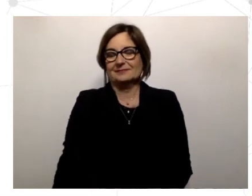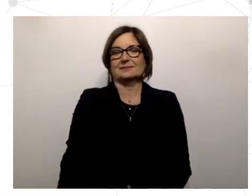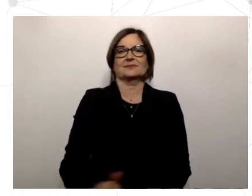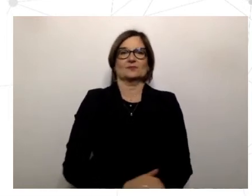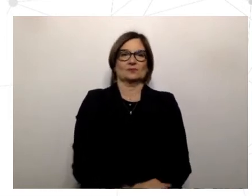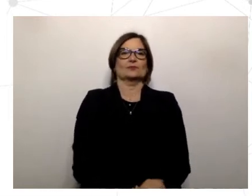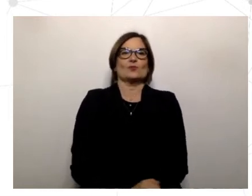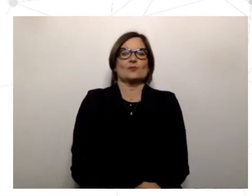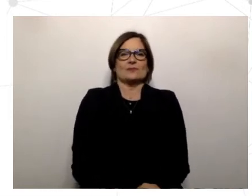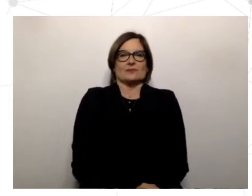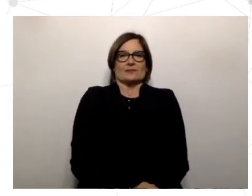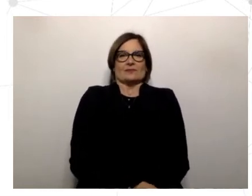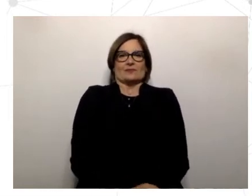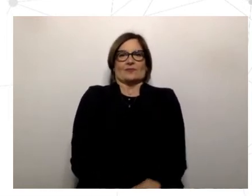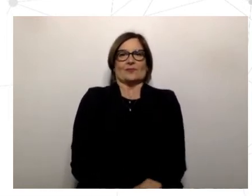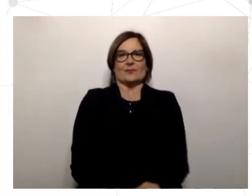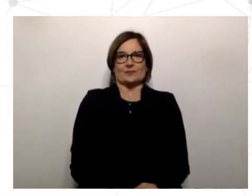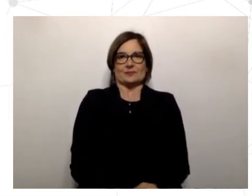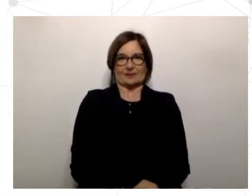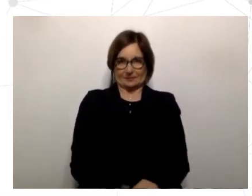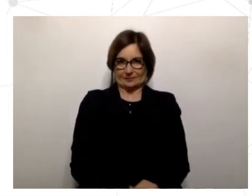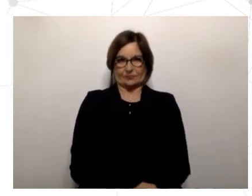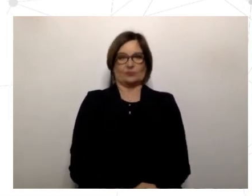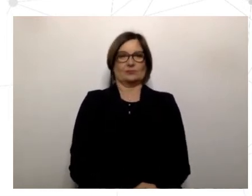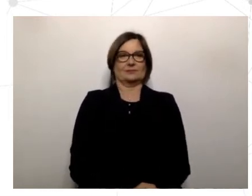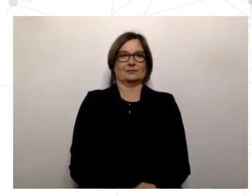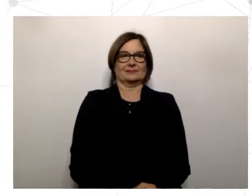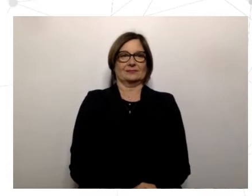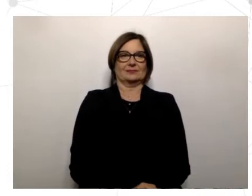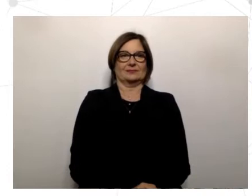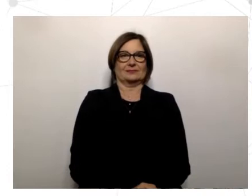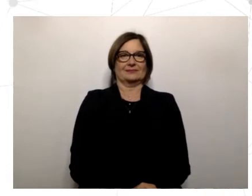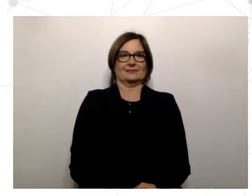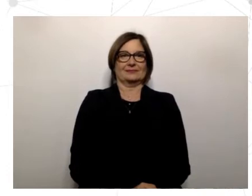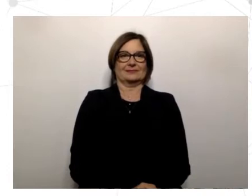grateful to you. And he would like Francesca to say some words too. Yeah.